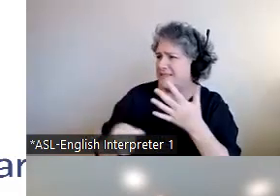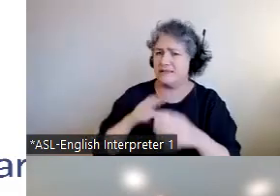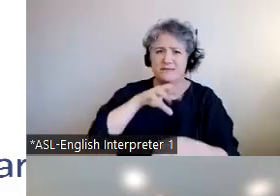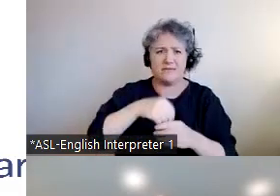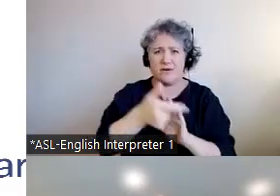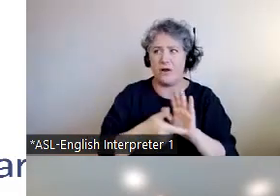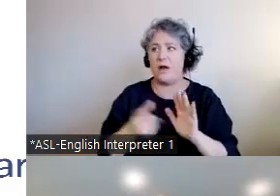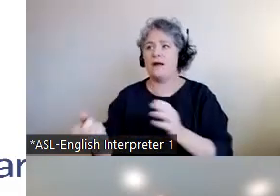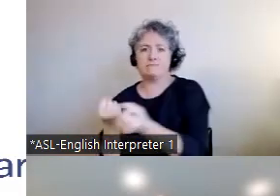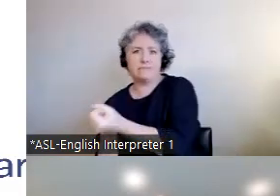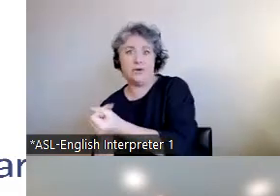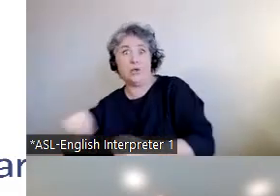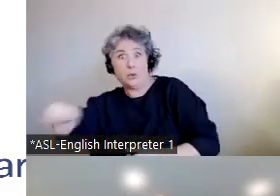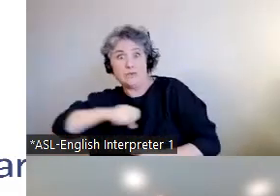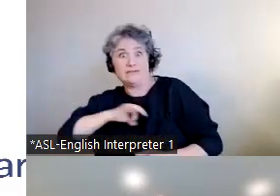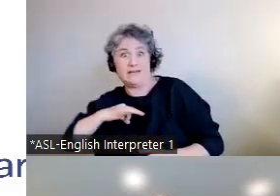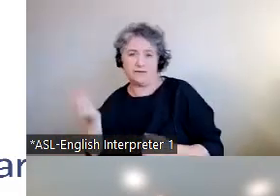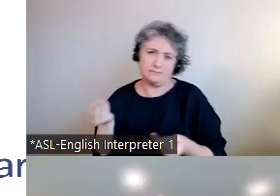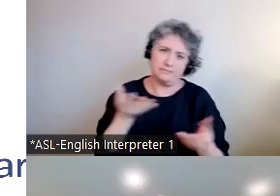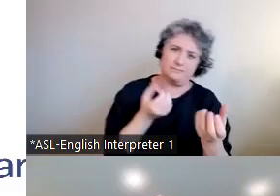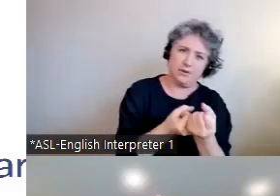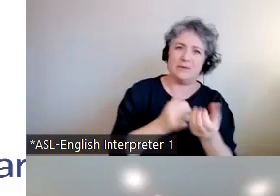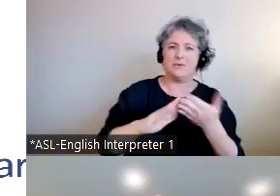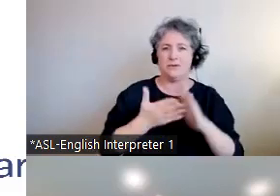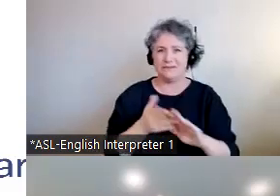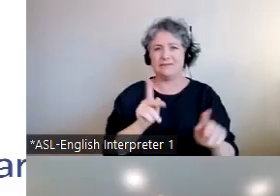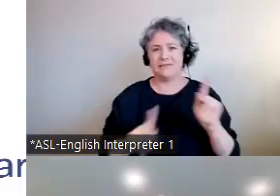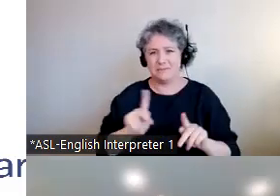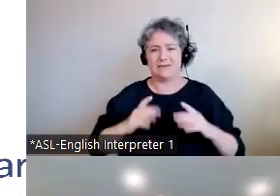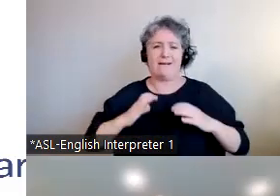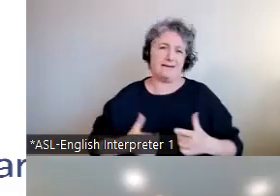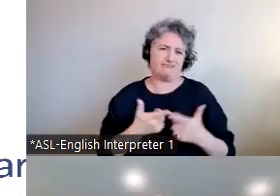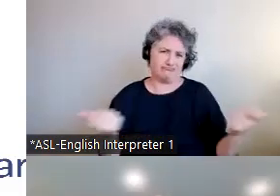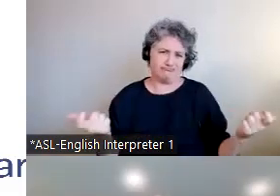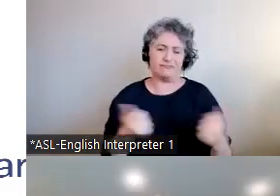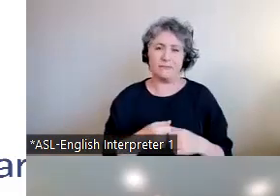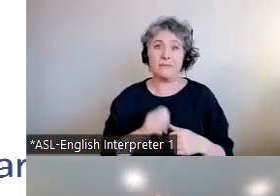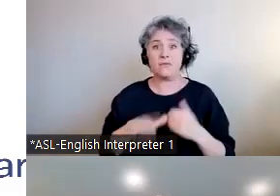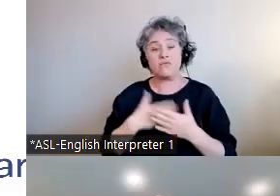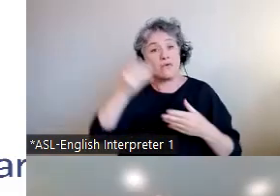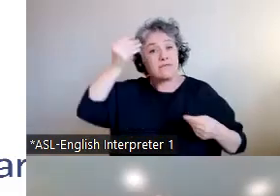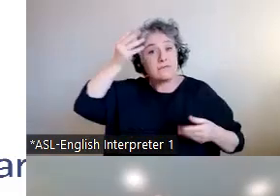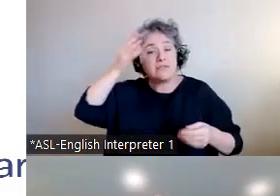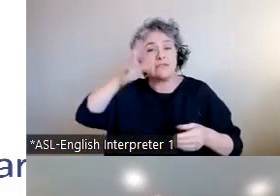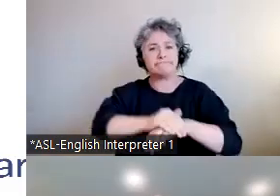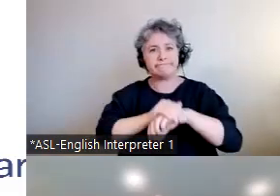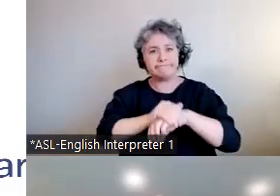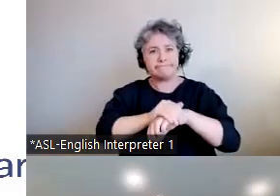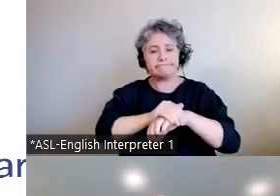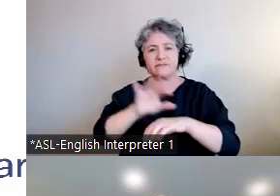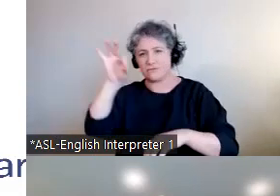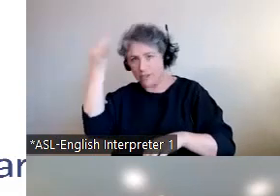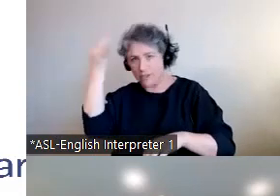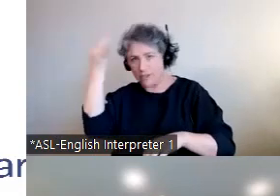your clients, your community, people you support in your work. And all of our information is in English and French, and